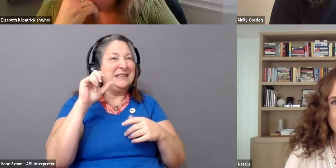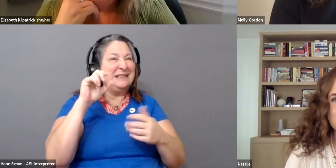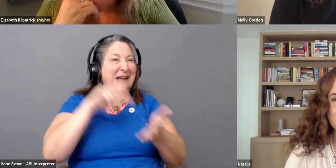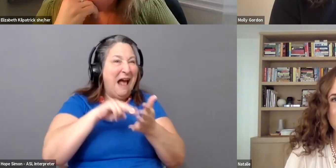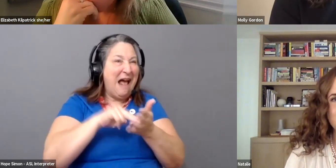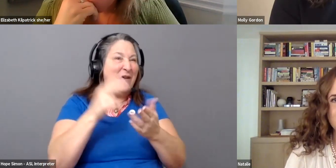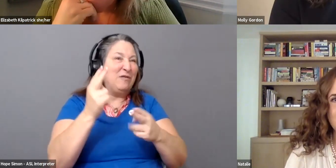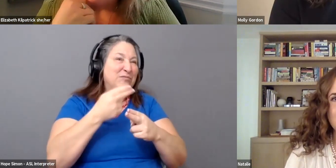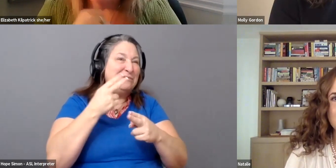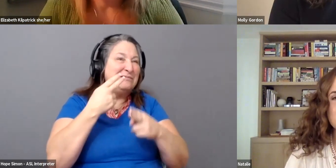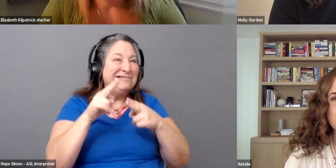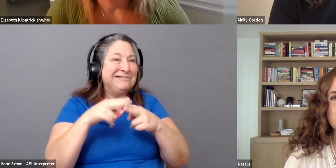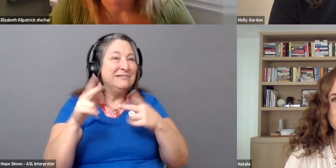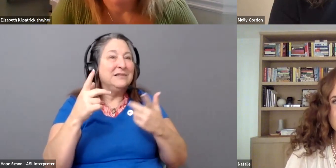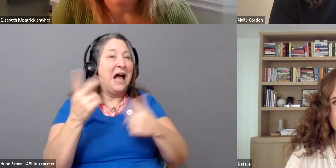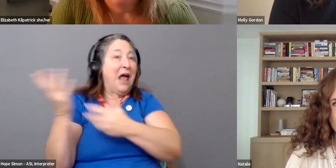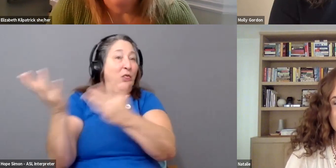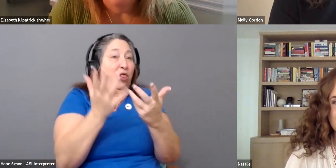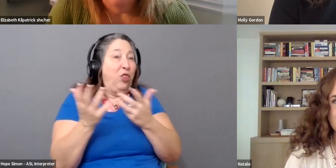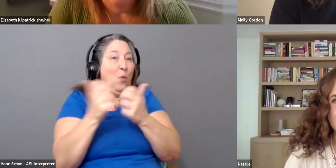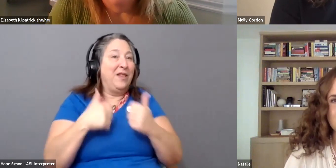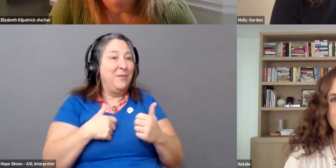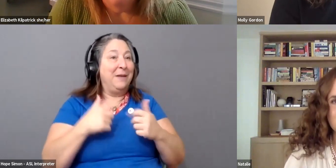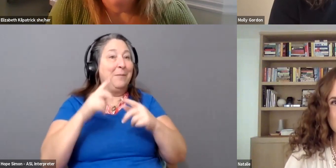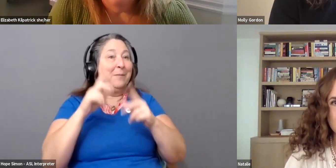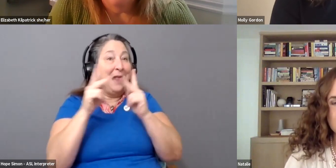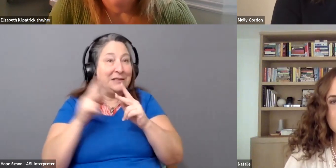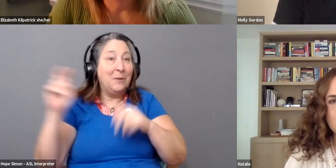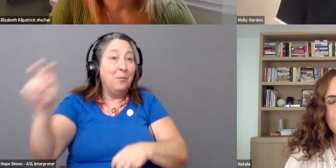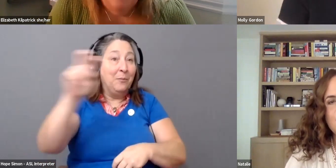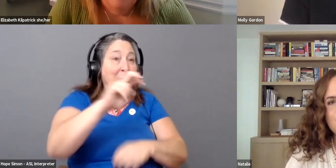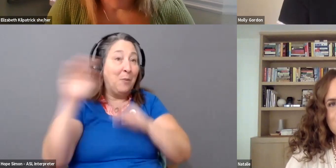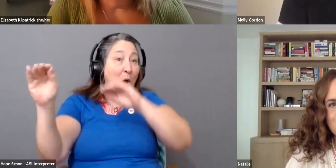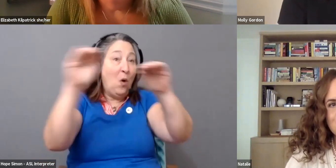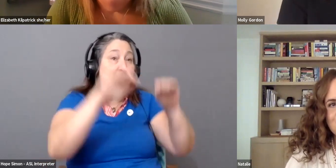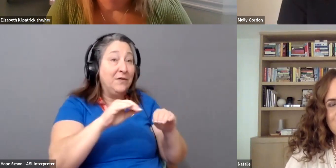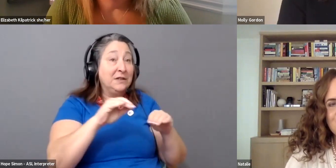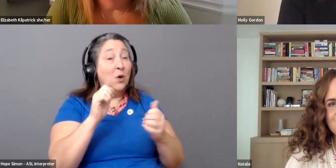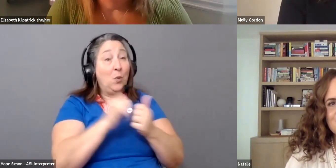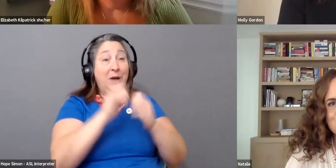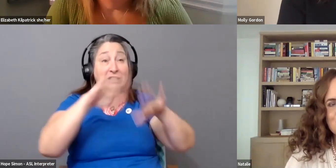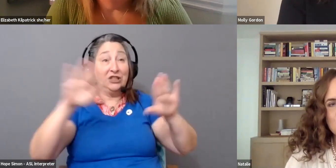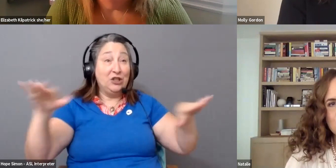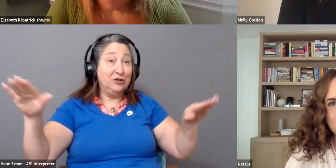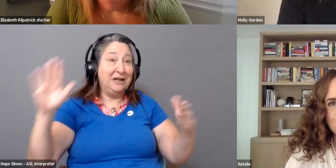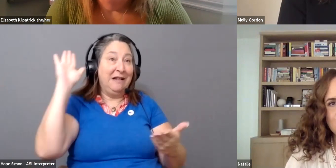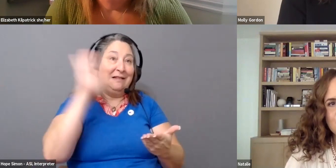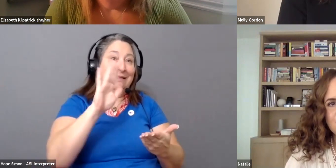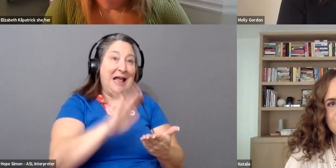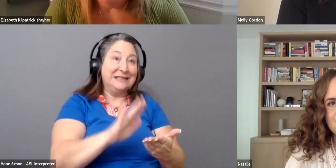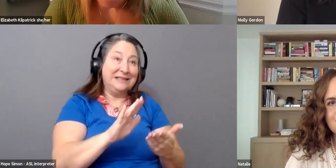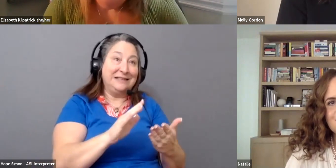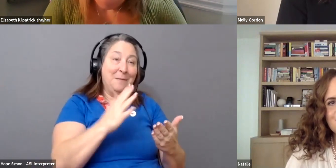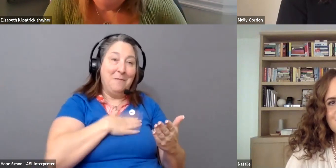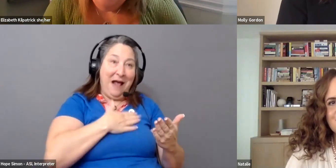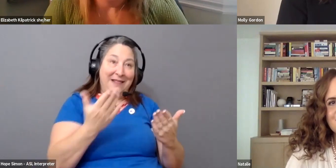I also have gotten rid of that because with children comes like much less storage. And so I've had to do some purging of my own in